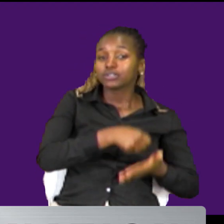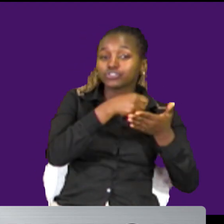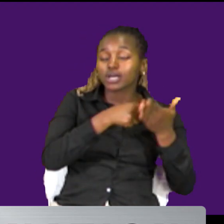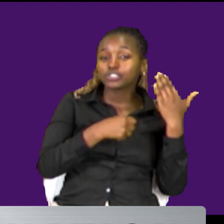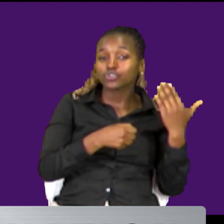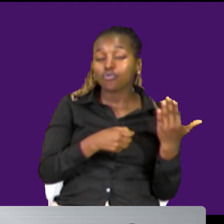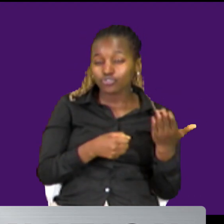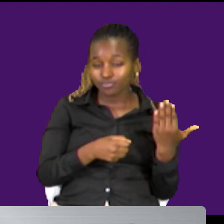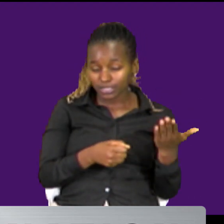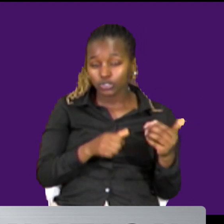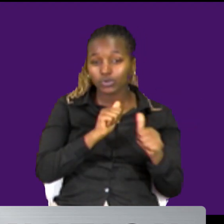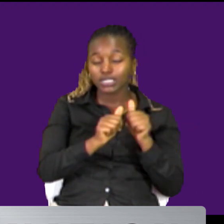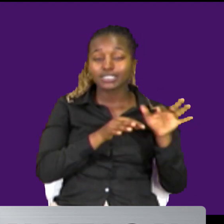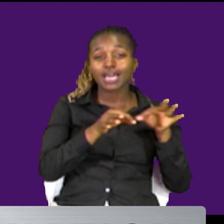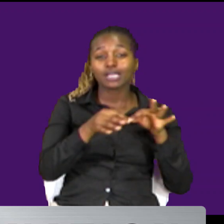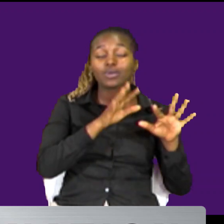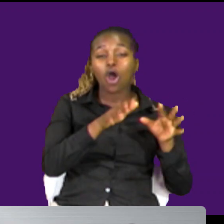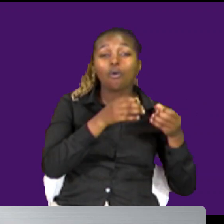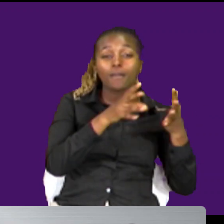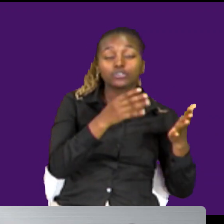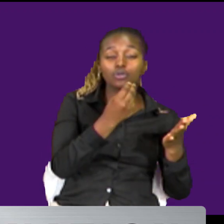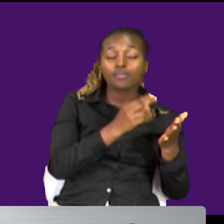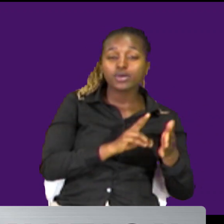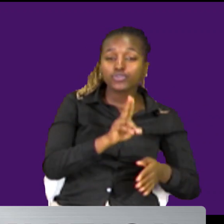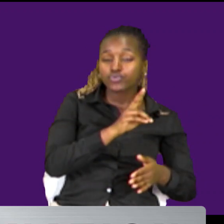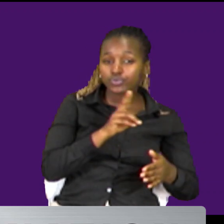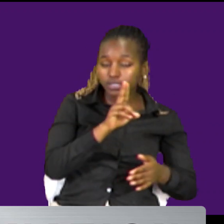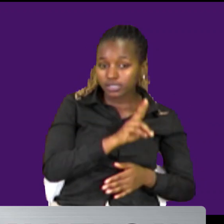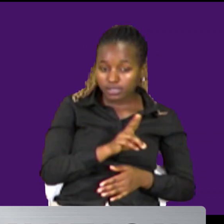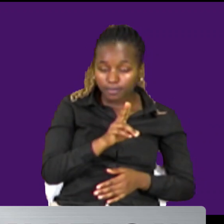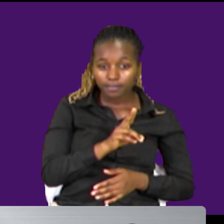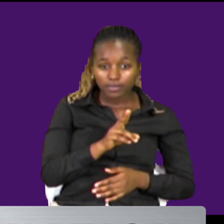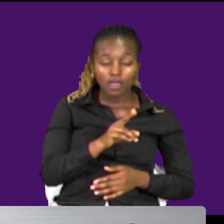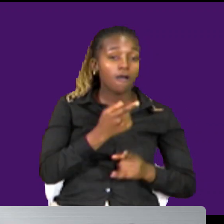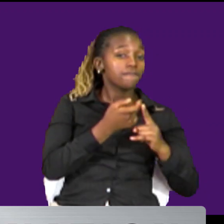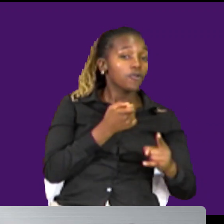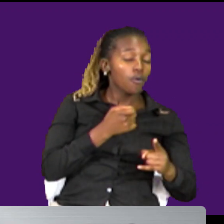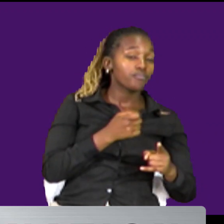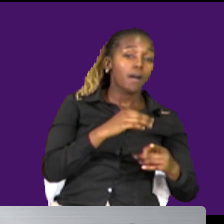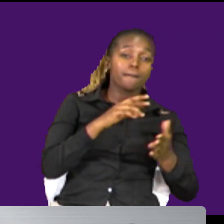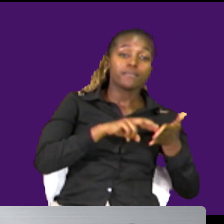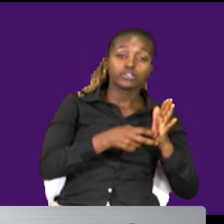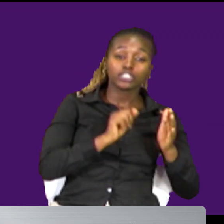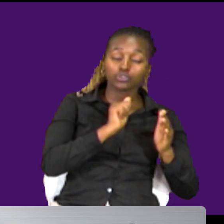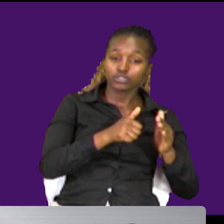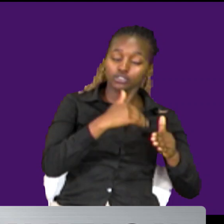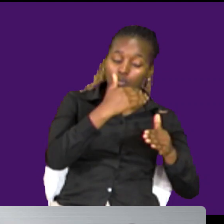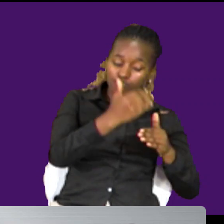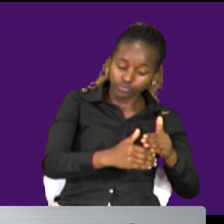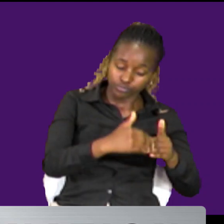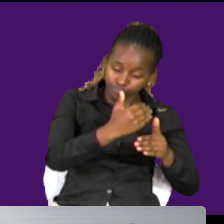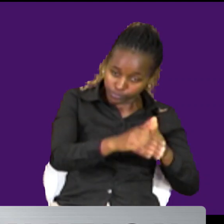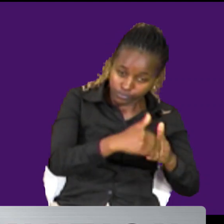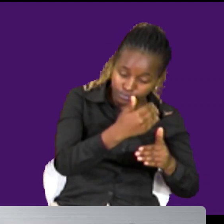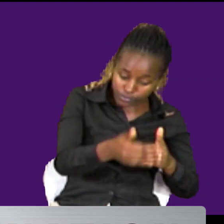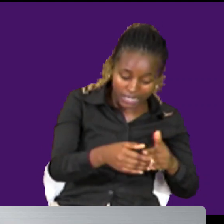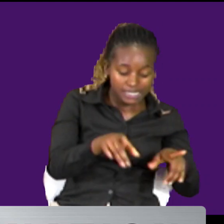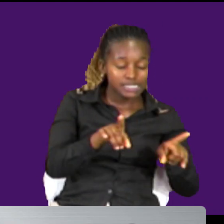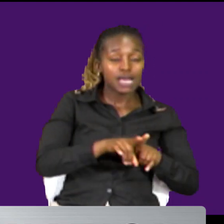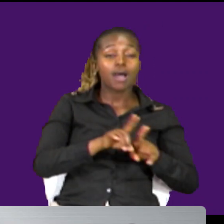you how much money has been spent, for example, on recurrent, how much has been spent in a